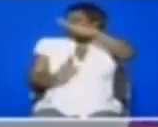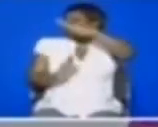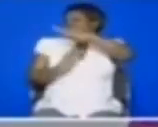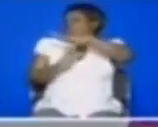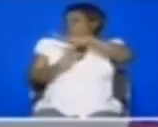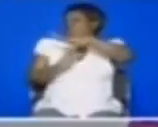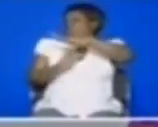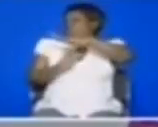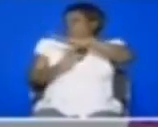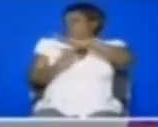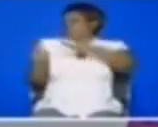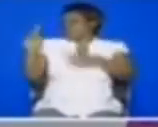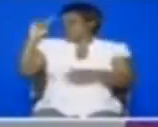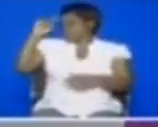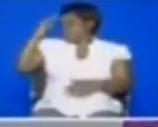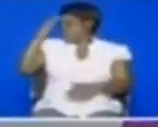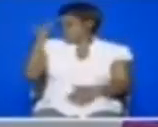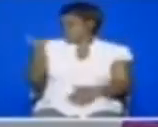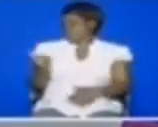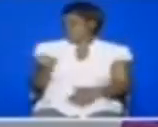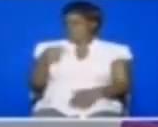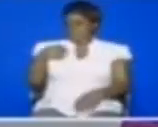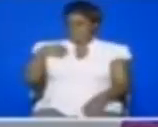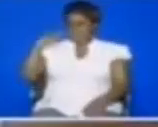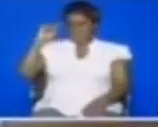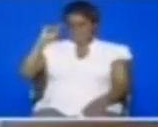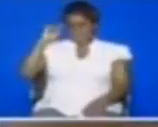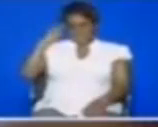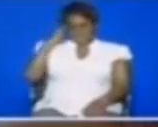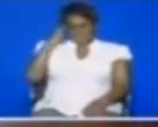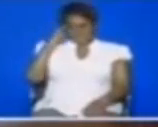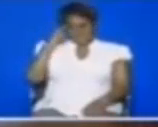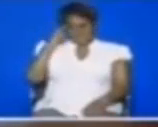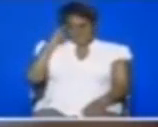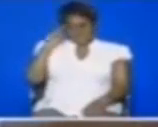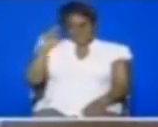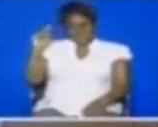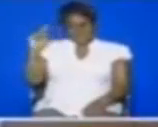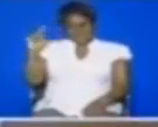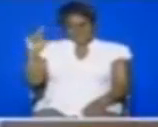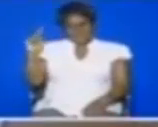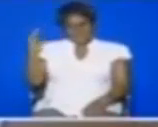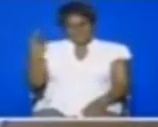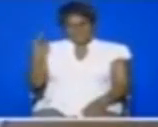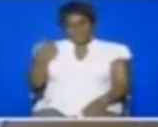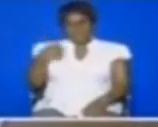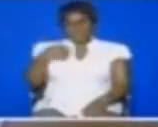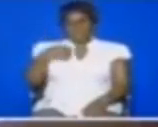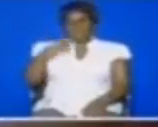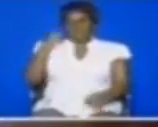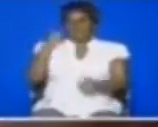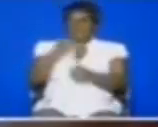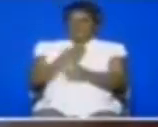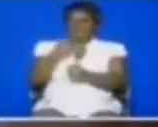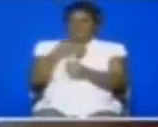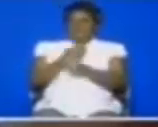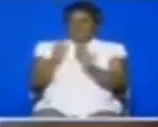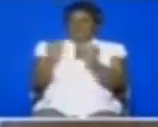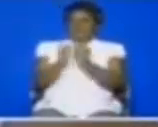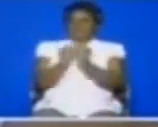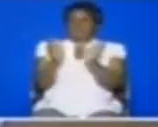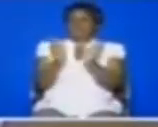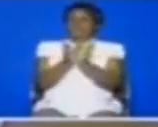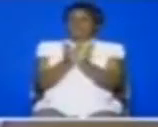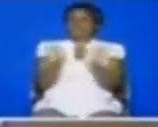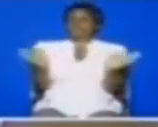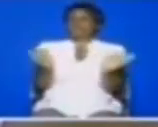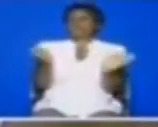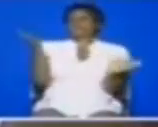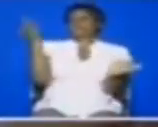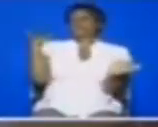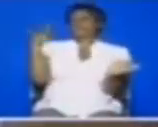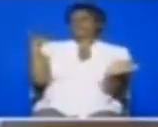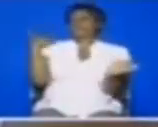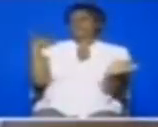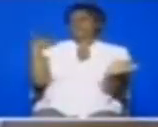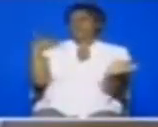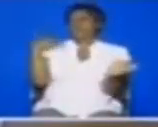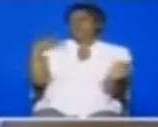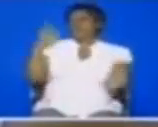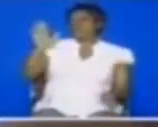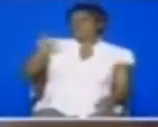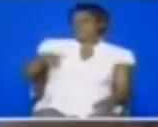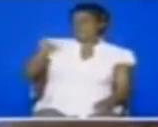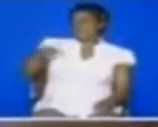over her right now, according to the polls? Well, I think, first, I've worked with the public, with the Nairobians before,